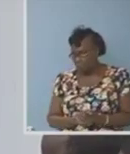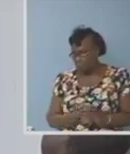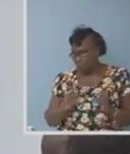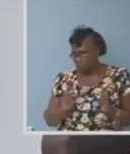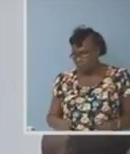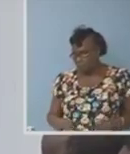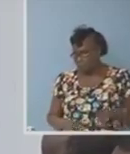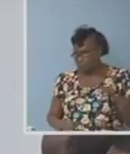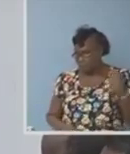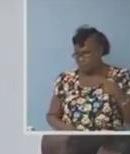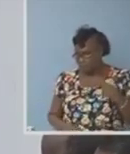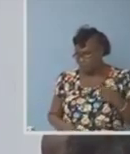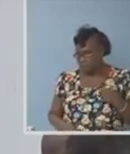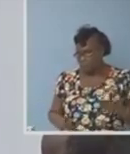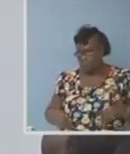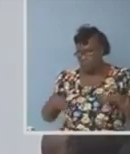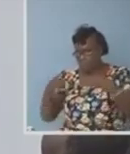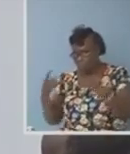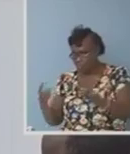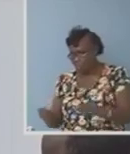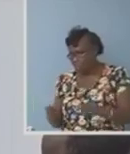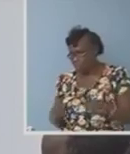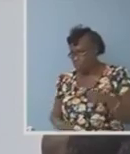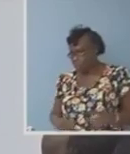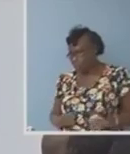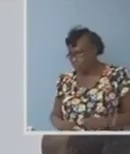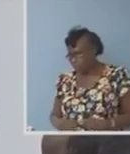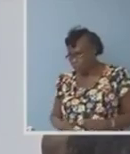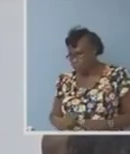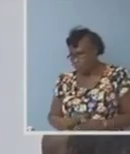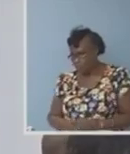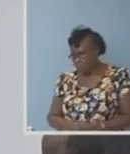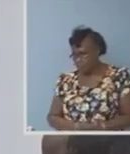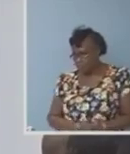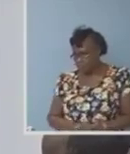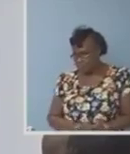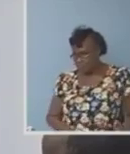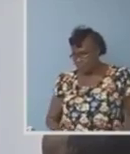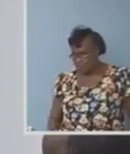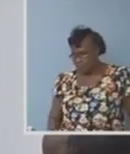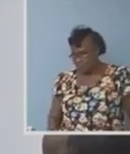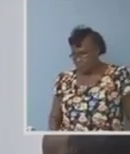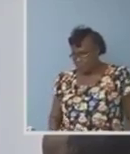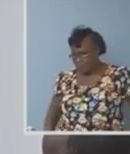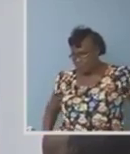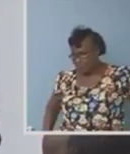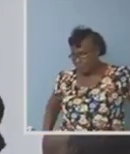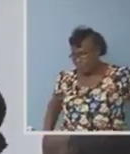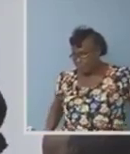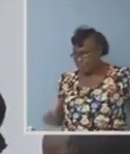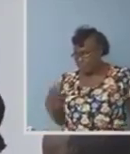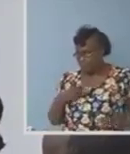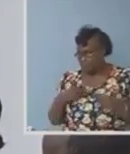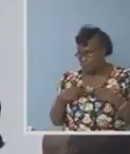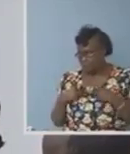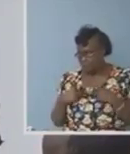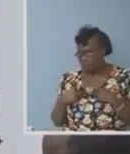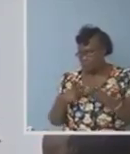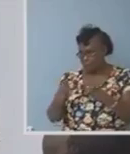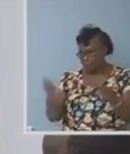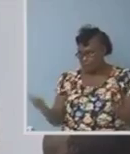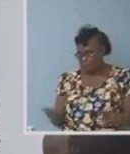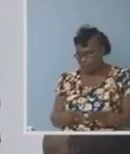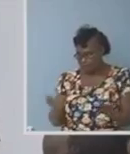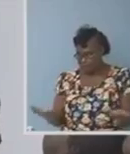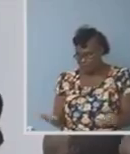Trinidad. Persons who tested positive. So and I'm hearing that we have a center here. So I just want some clarification on that,